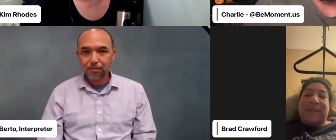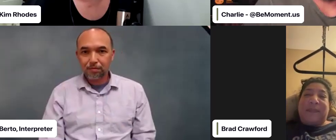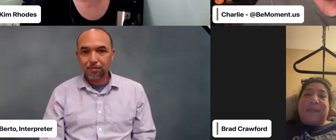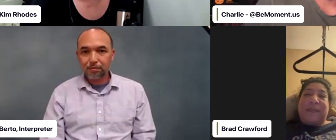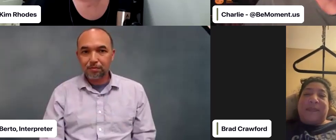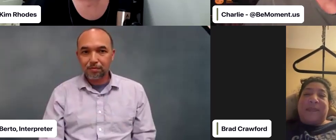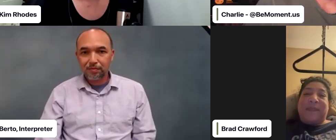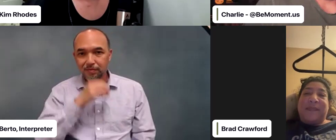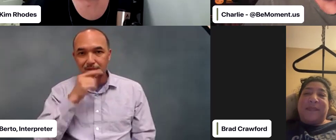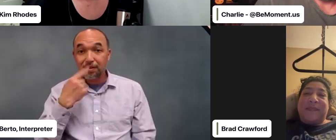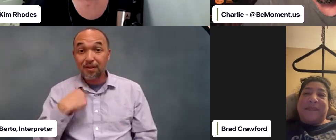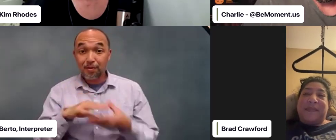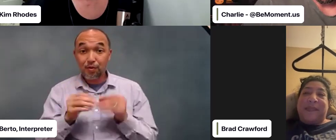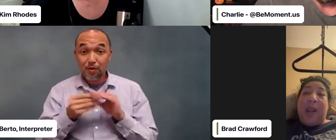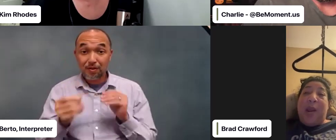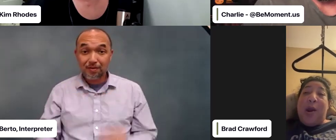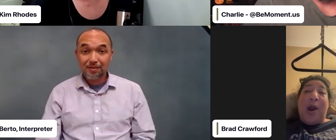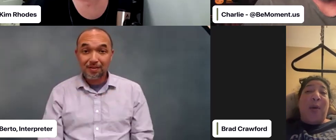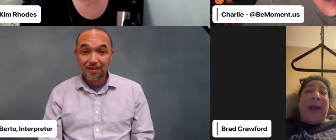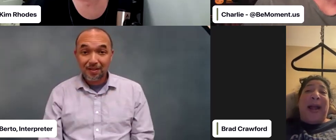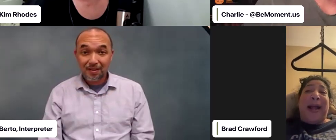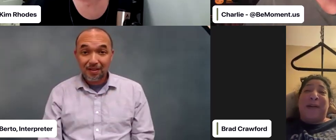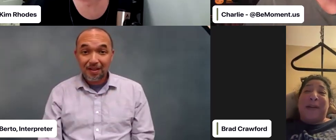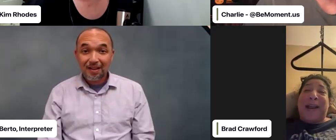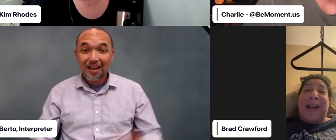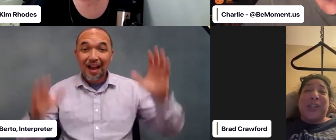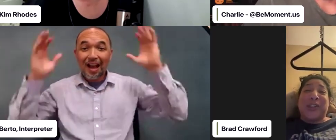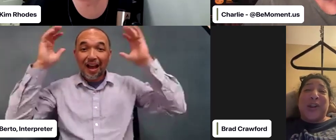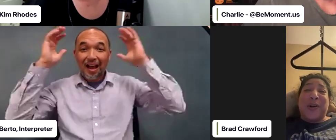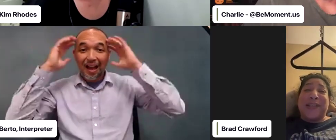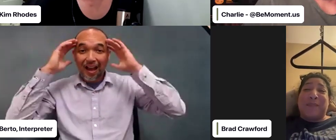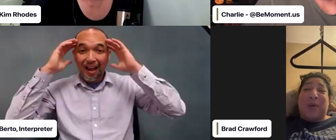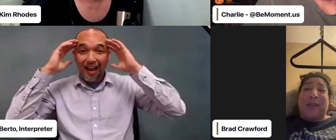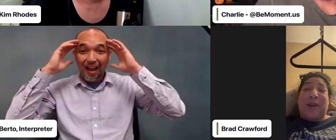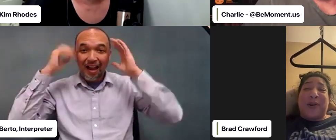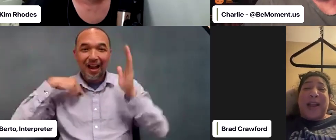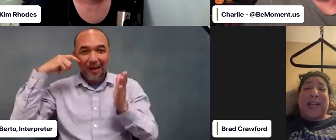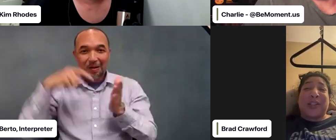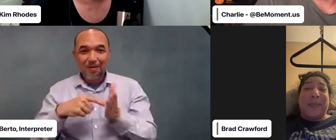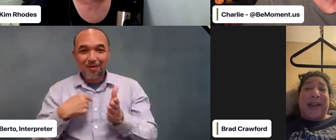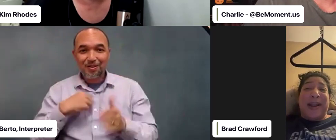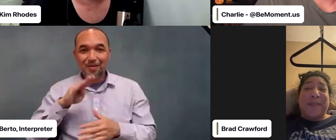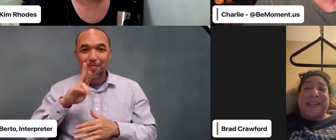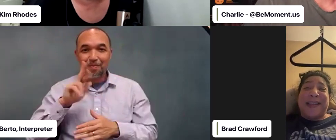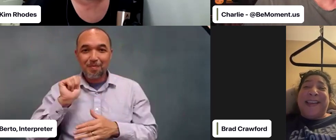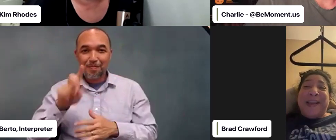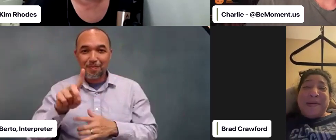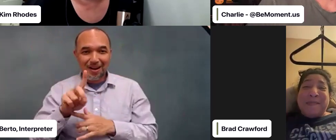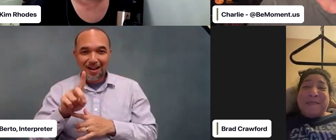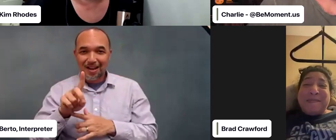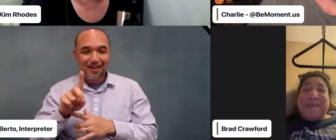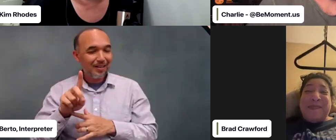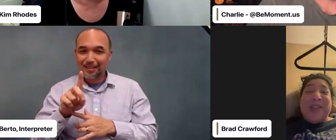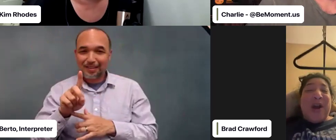Tell me a story, Brad. I know everybody tuned Oh in my for God. scary shit, I but just noticed I'm Brad Crawford. Actually, oh, my name yeah. is No, you're not